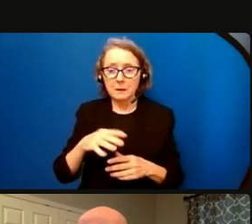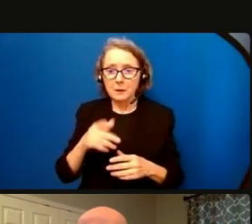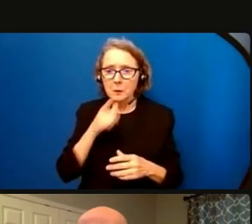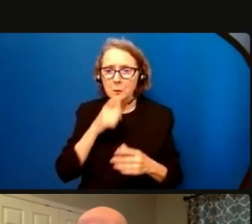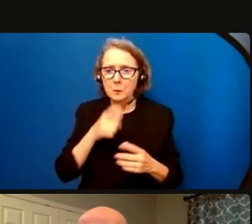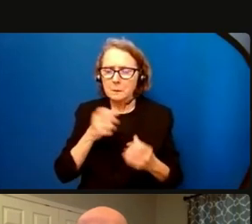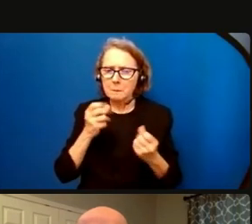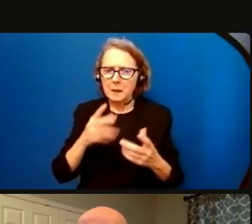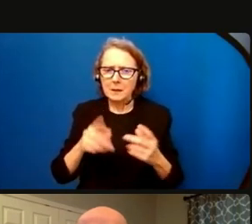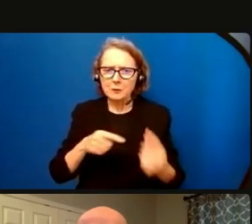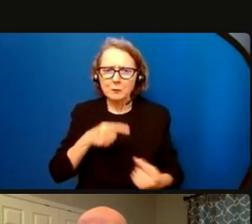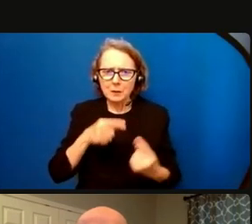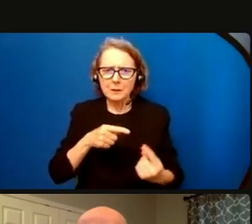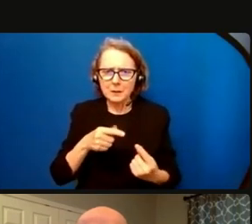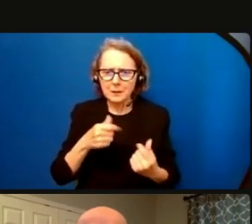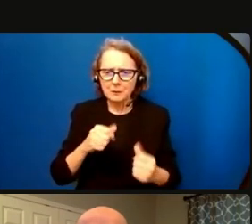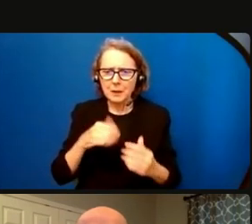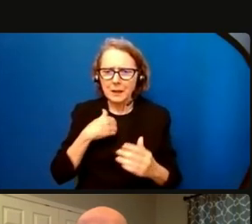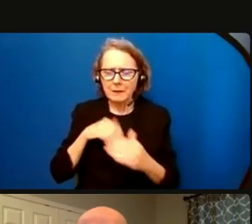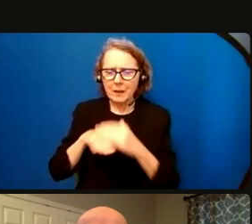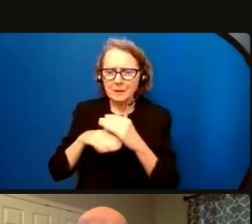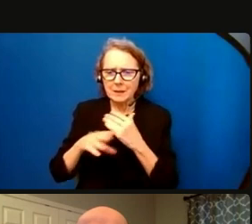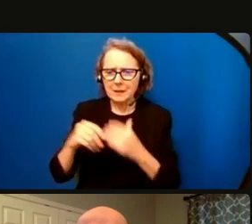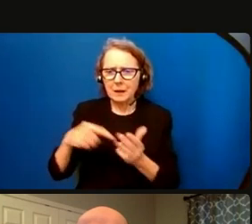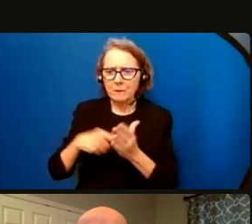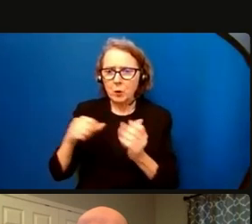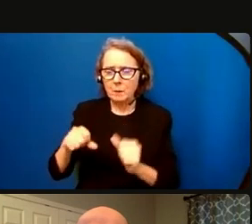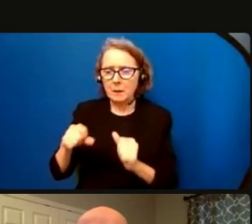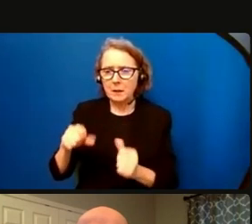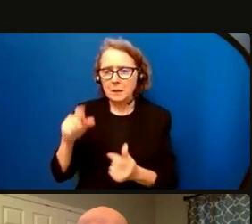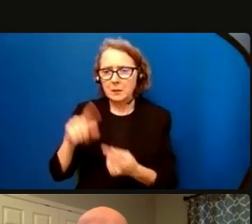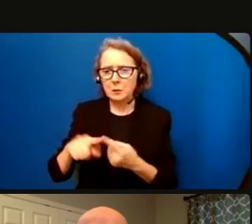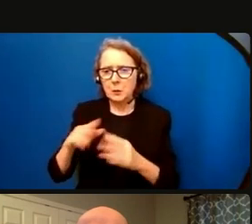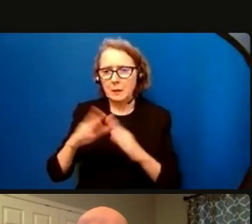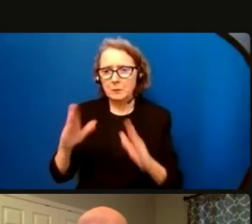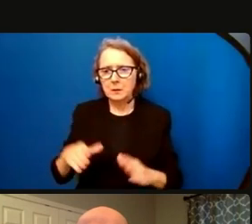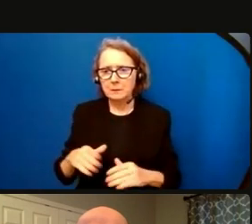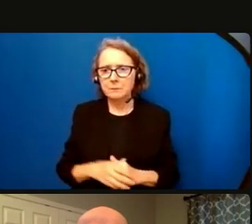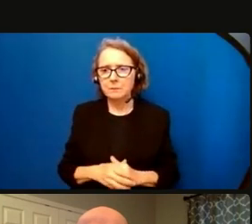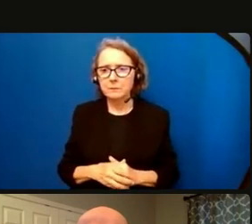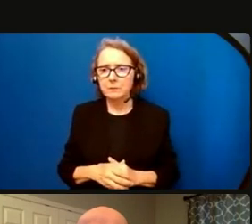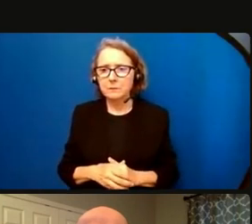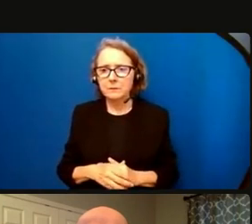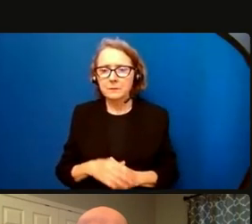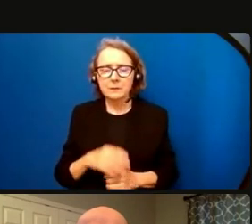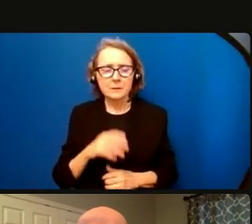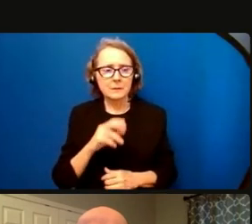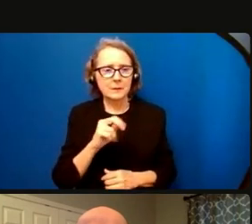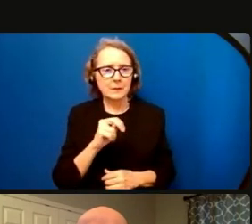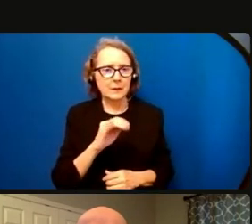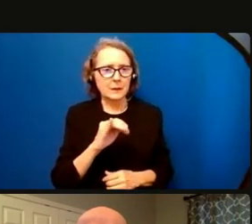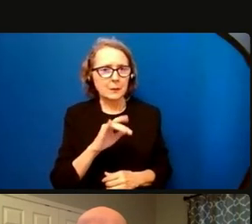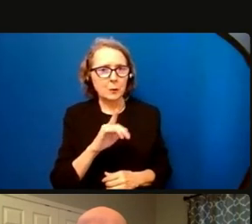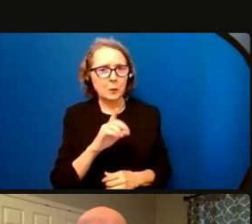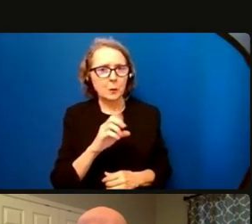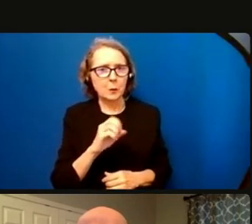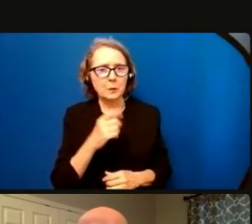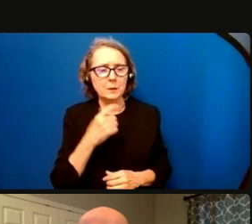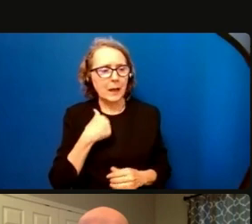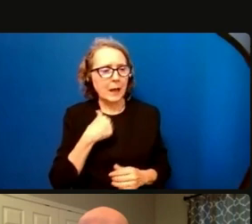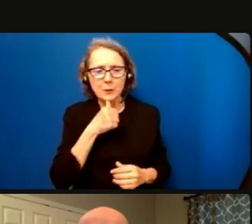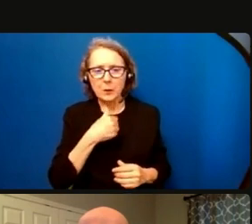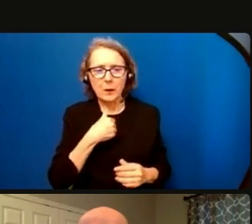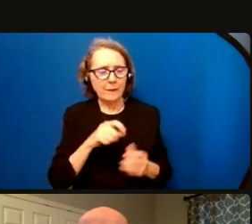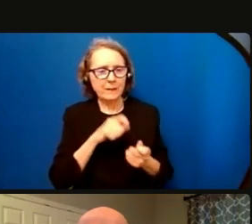struggling. We're trying to be able to have access and affordability to housing. So I don't have an exact timeline when we'll